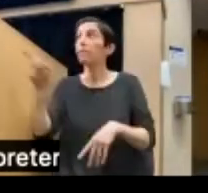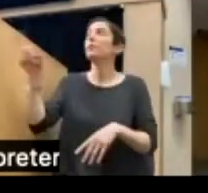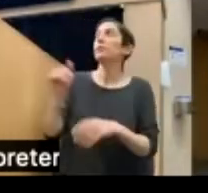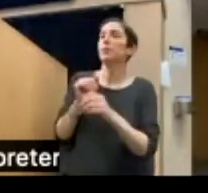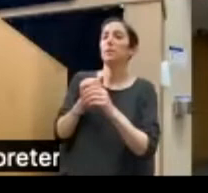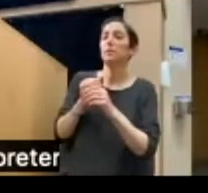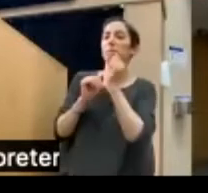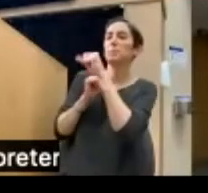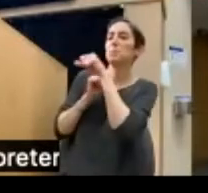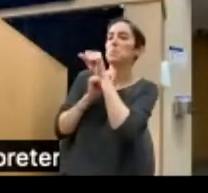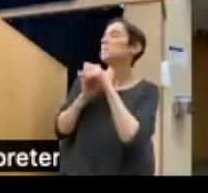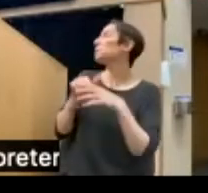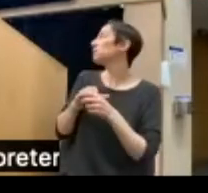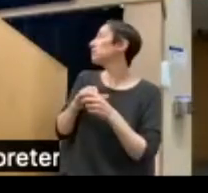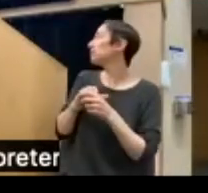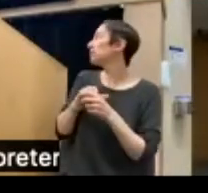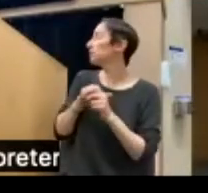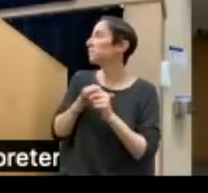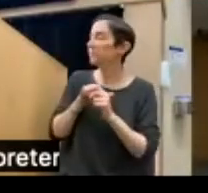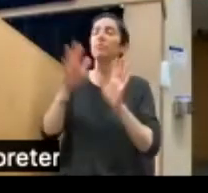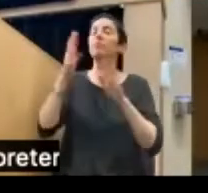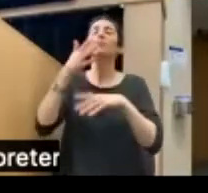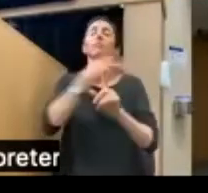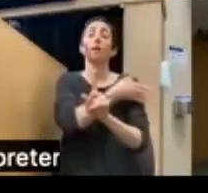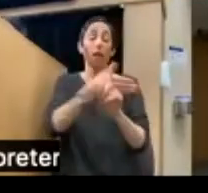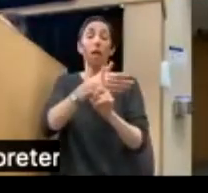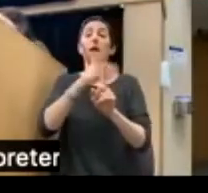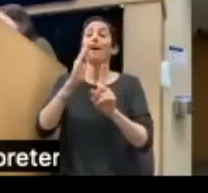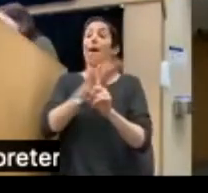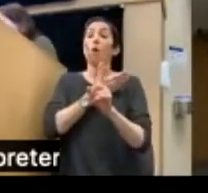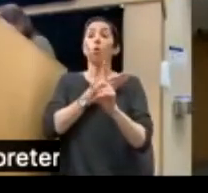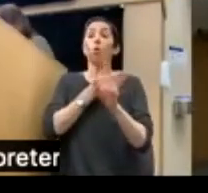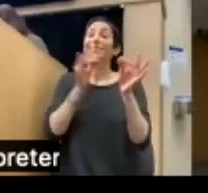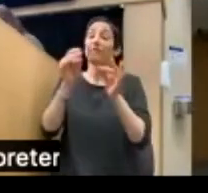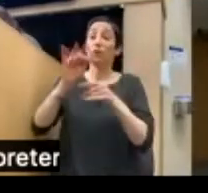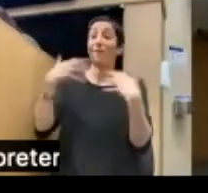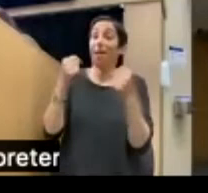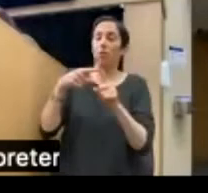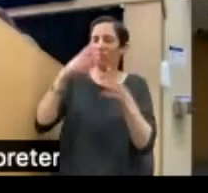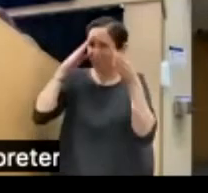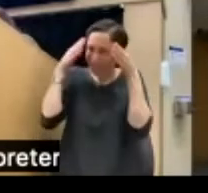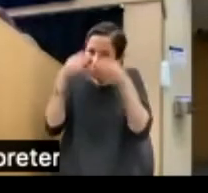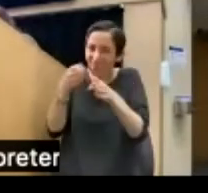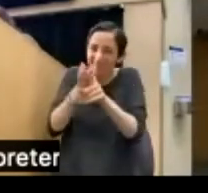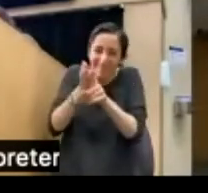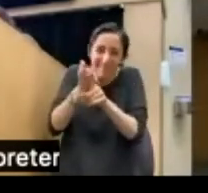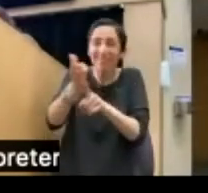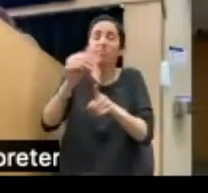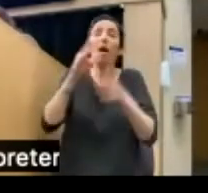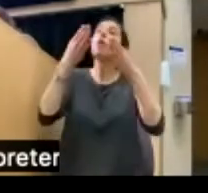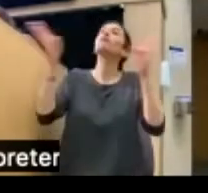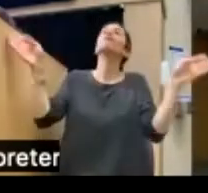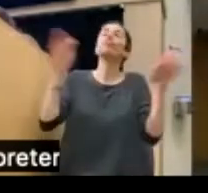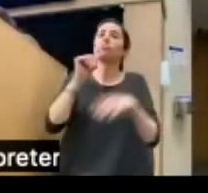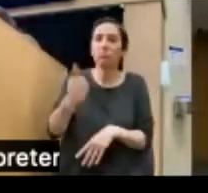Very narrowly prescribing how we defined health. And what's so exciting is that since he wrote